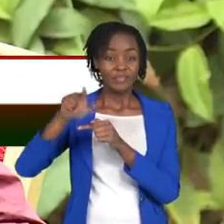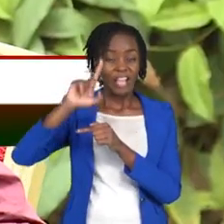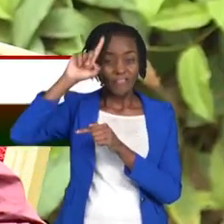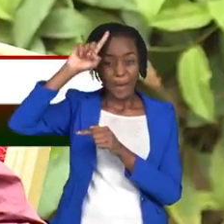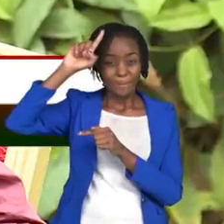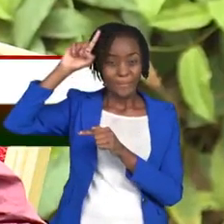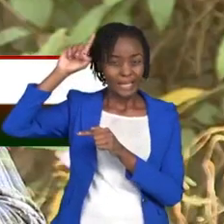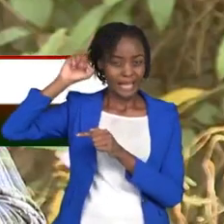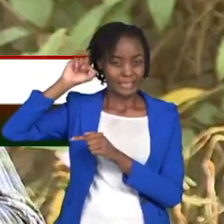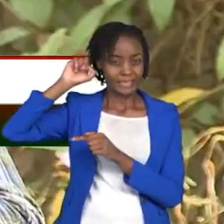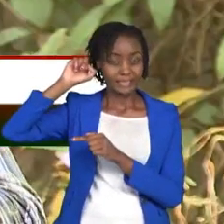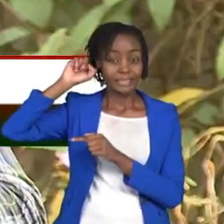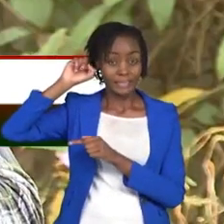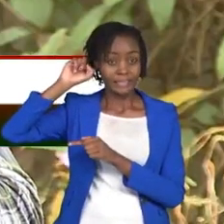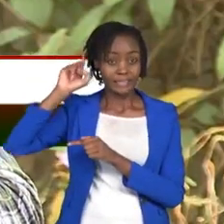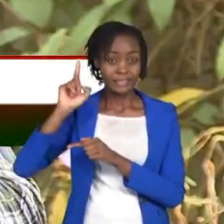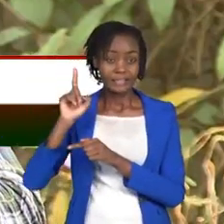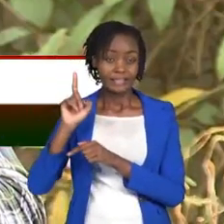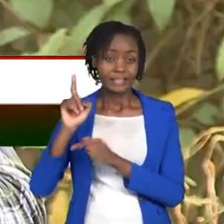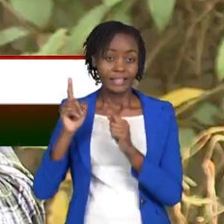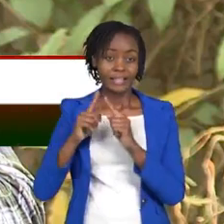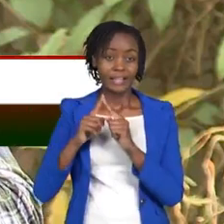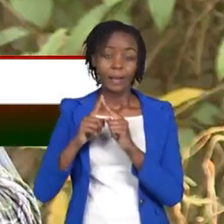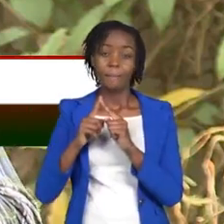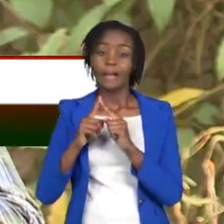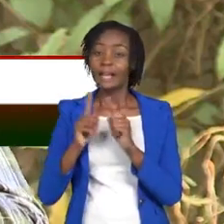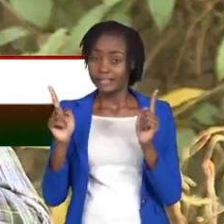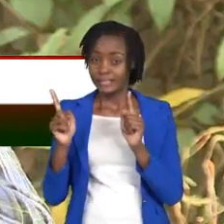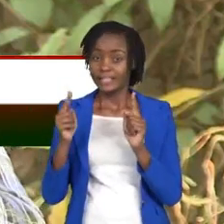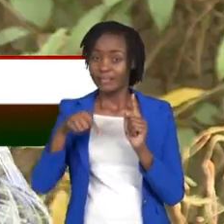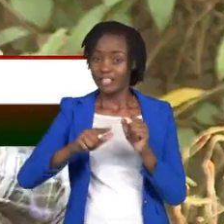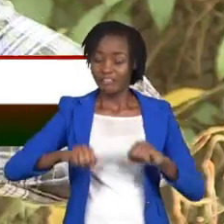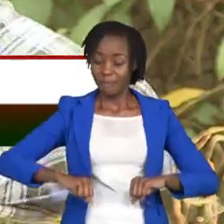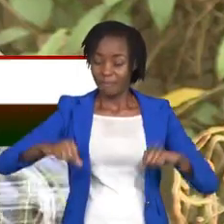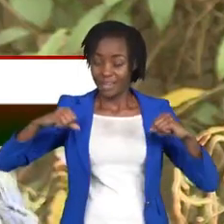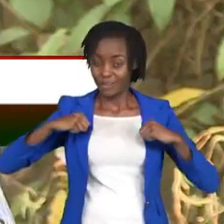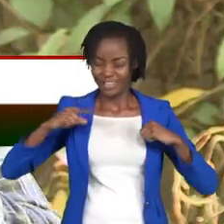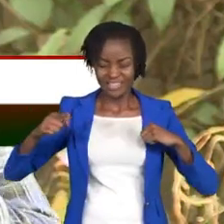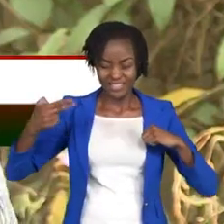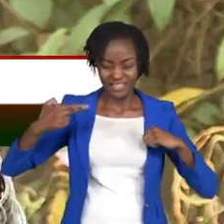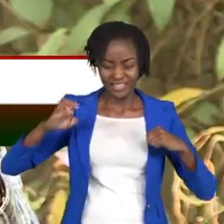it. He's not my hero. Do not misquote me. But then,